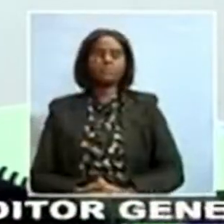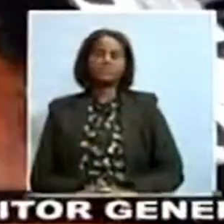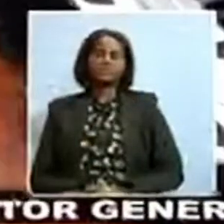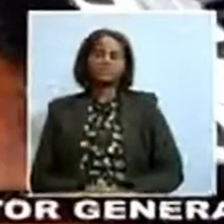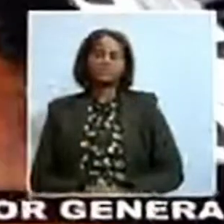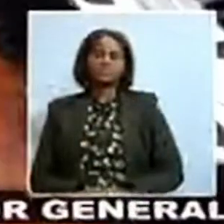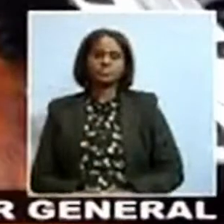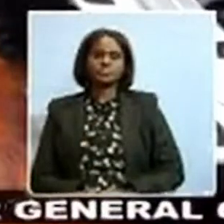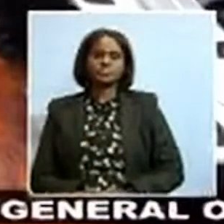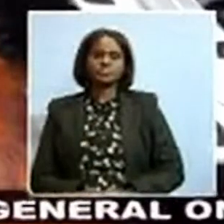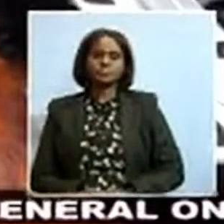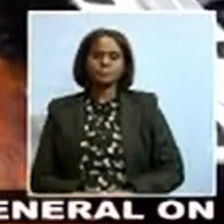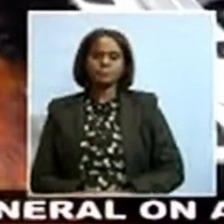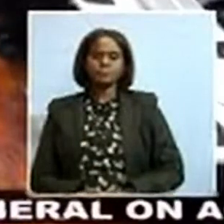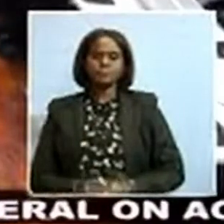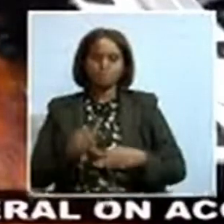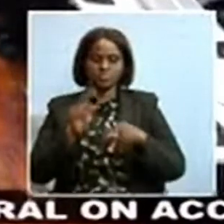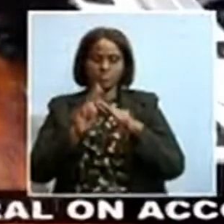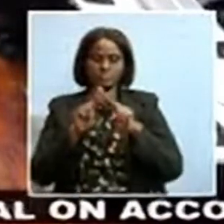Chair,